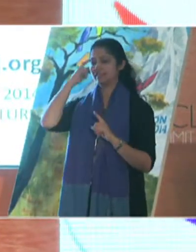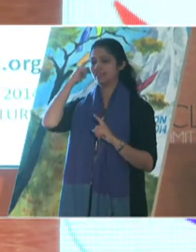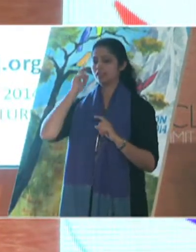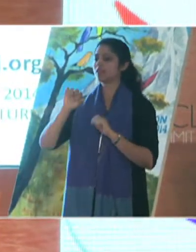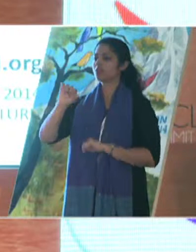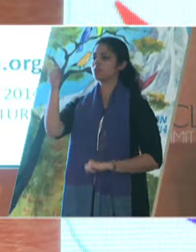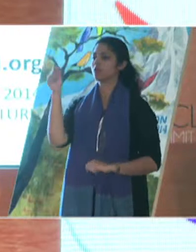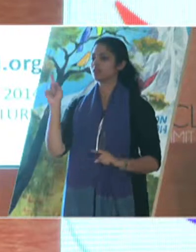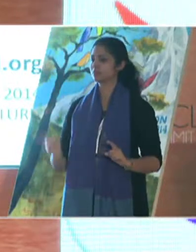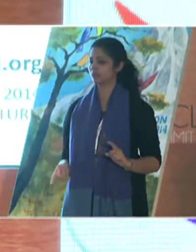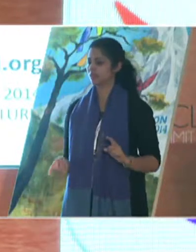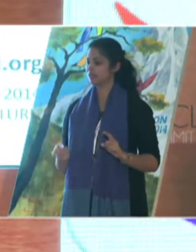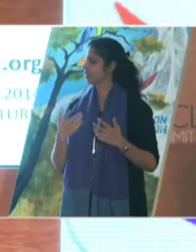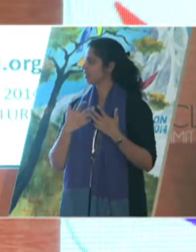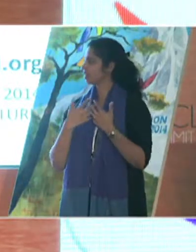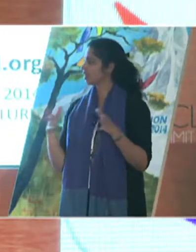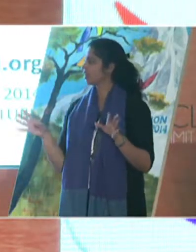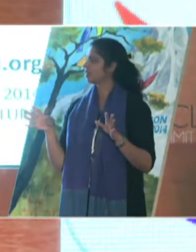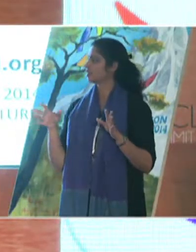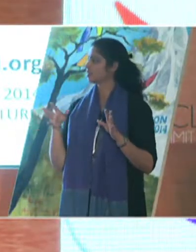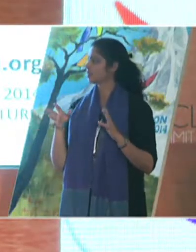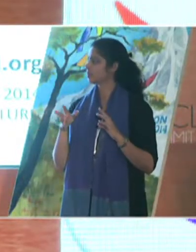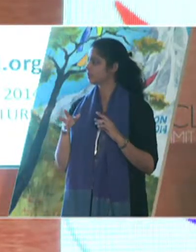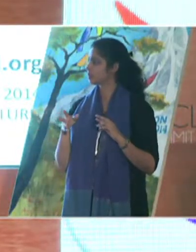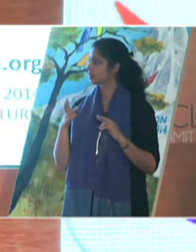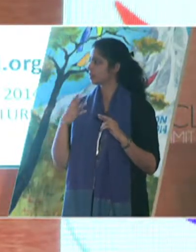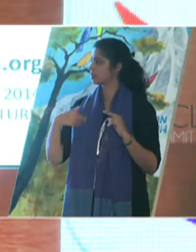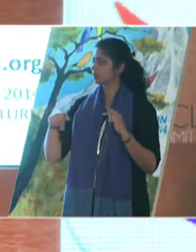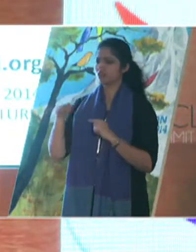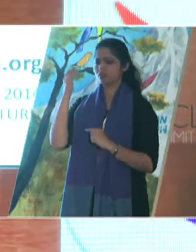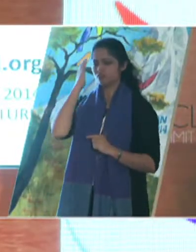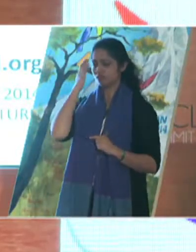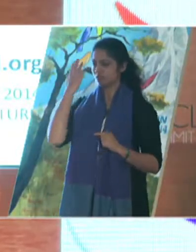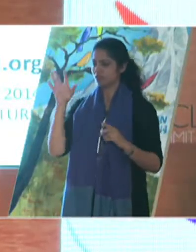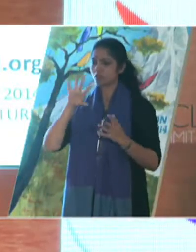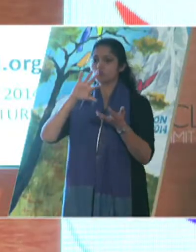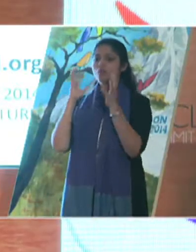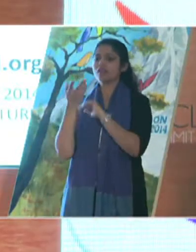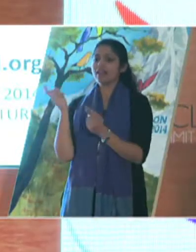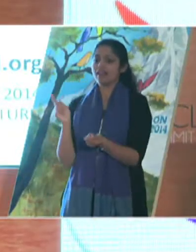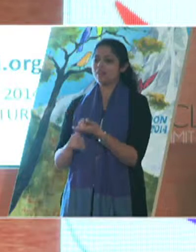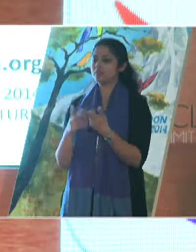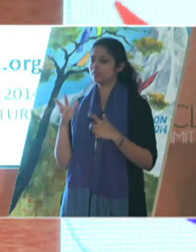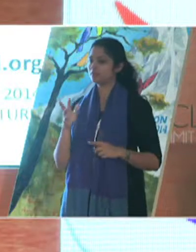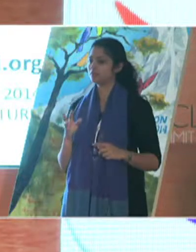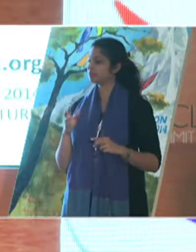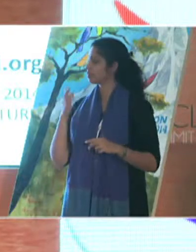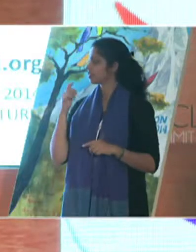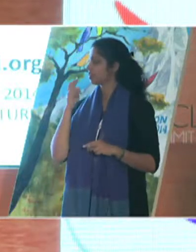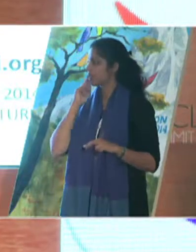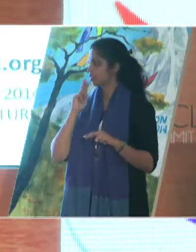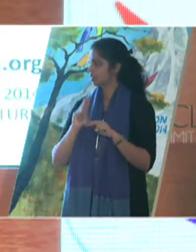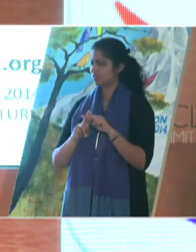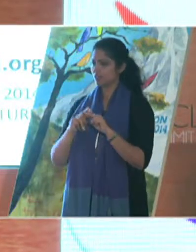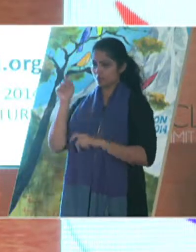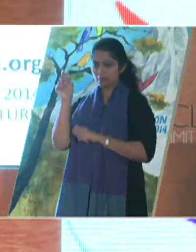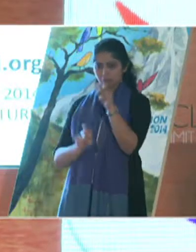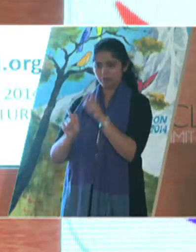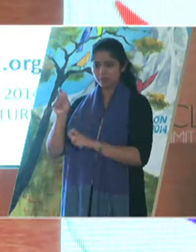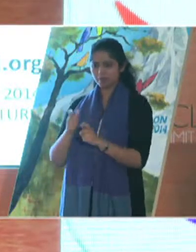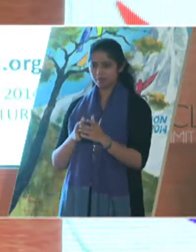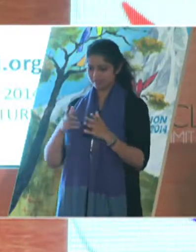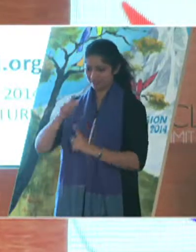Westerners coming to places and tell them what they did wrong and that they knew better. That's not going to work. We need people from within a society that are